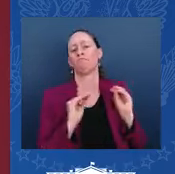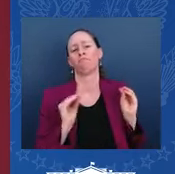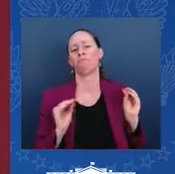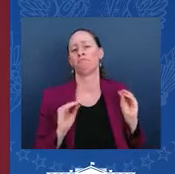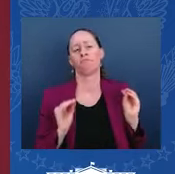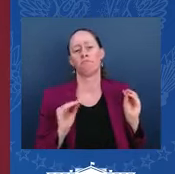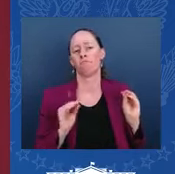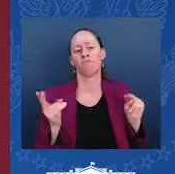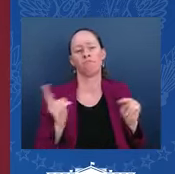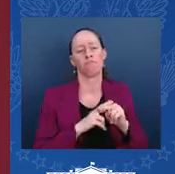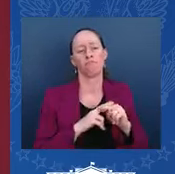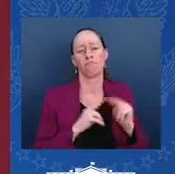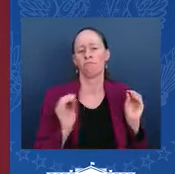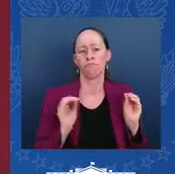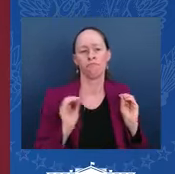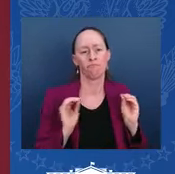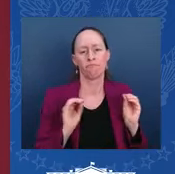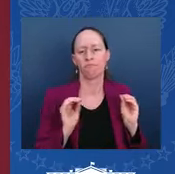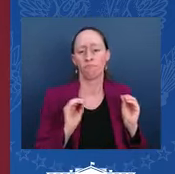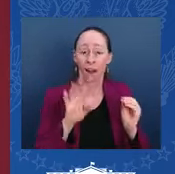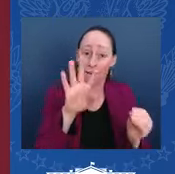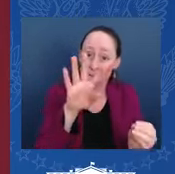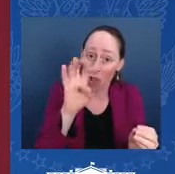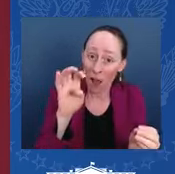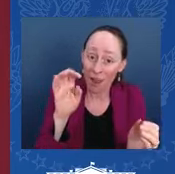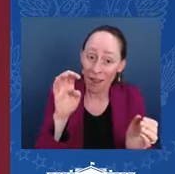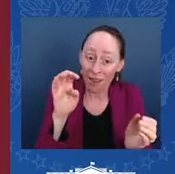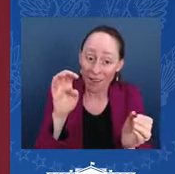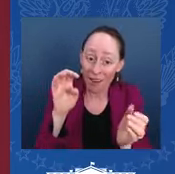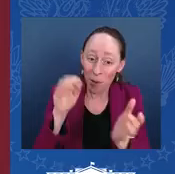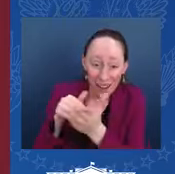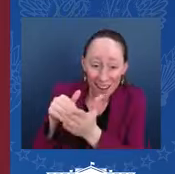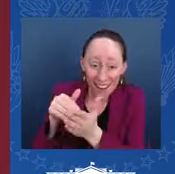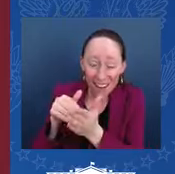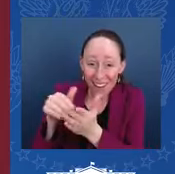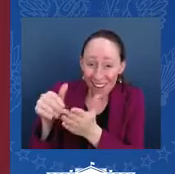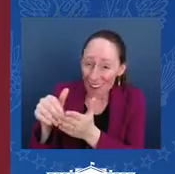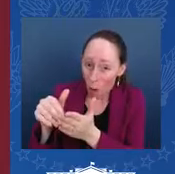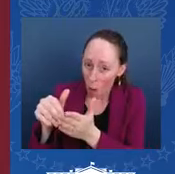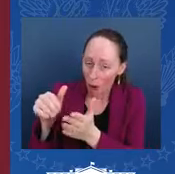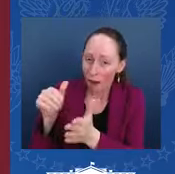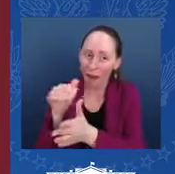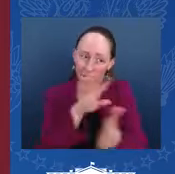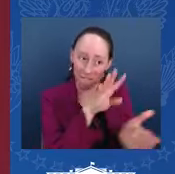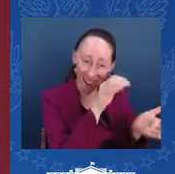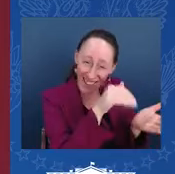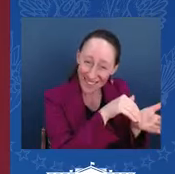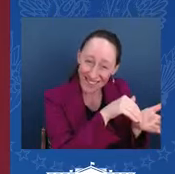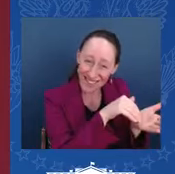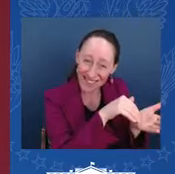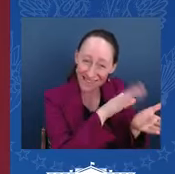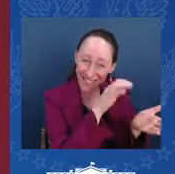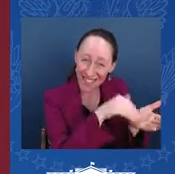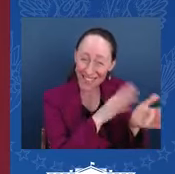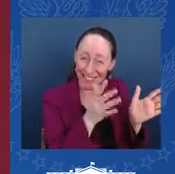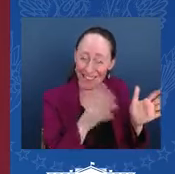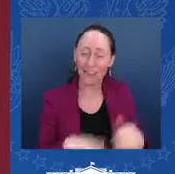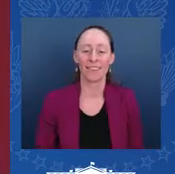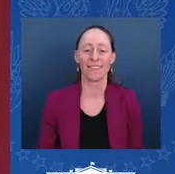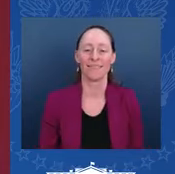$400,000. They haven't and they won't. If Kamala's president, they will continue not to. So I don't want to hear this stuff about Biden going after the rich.